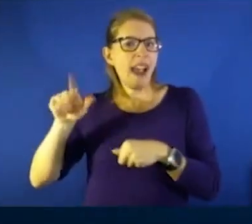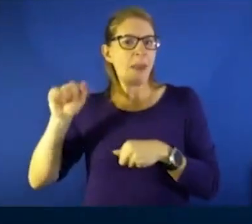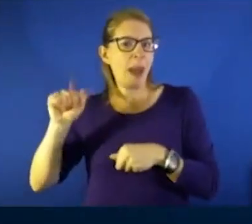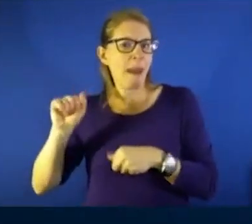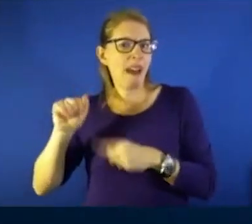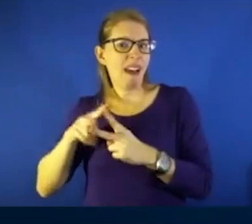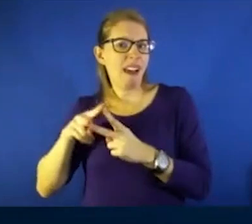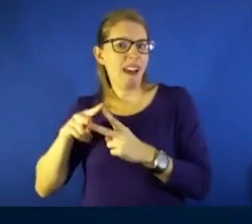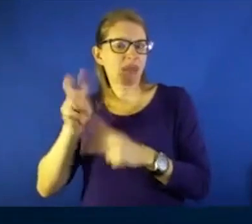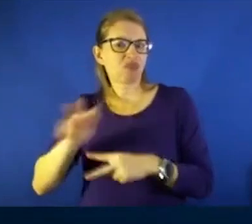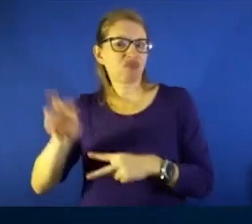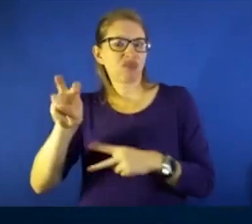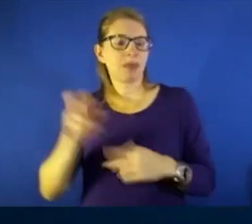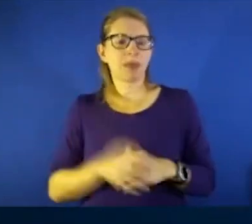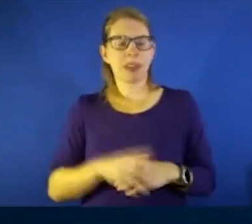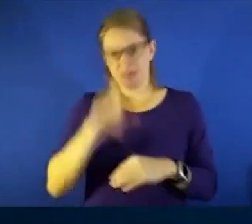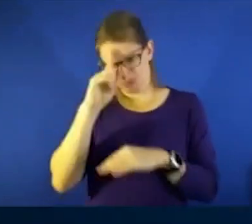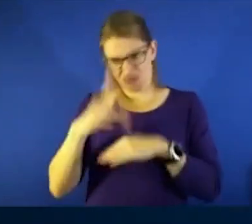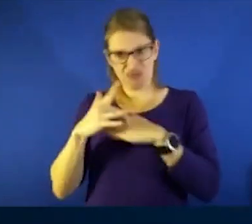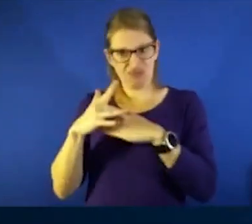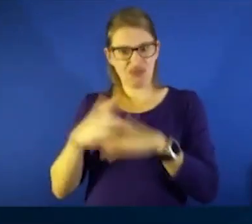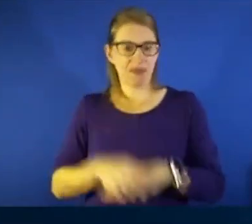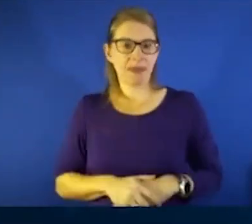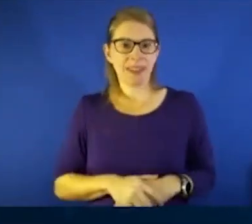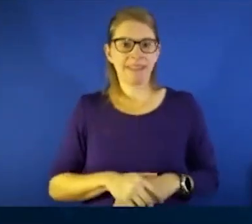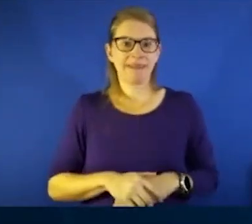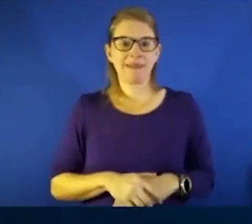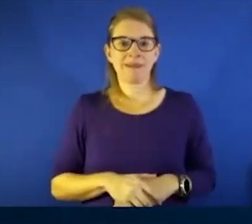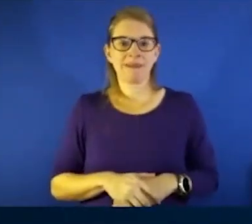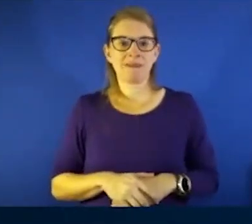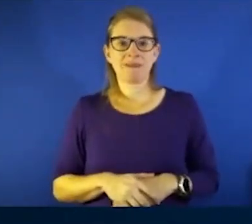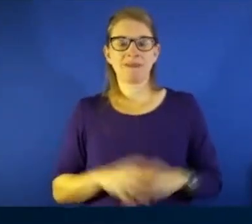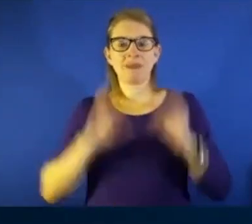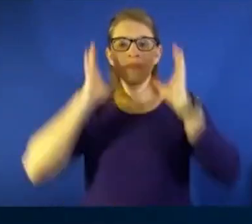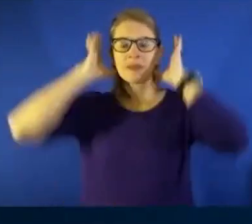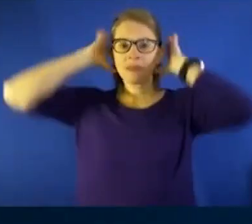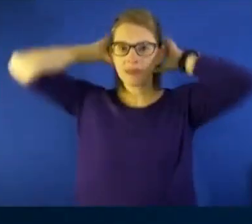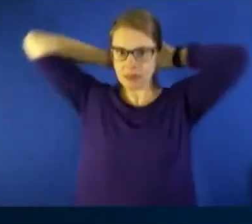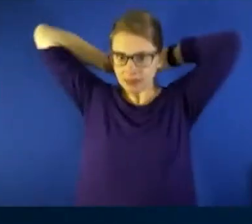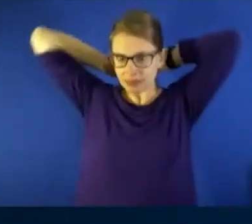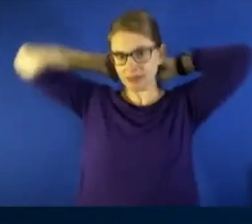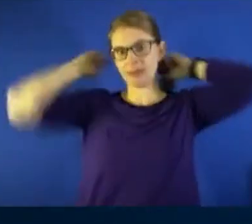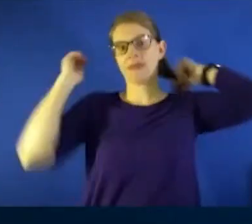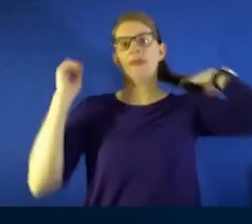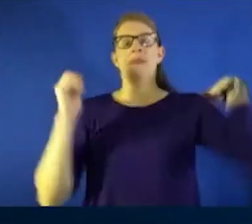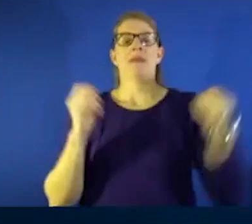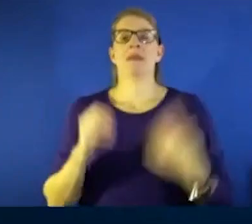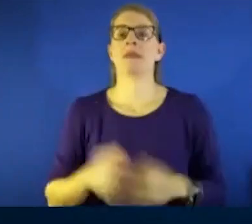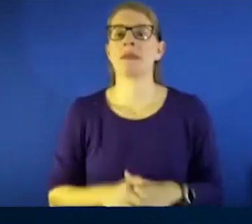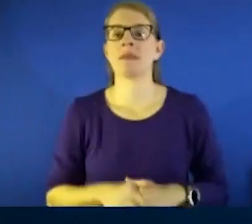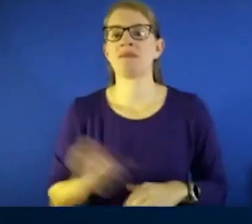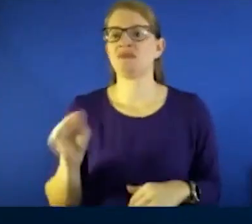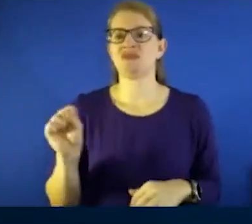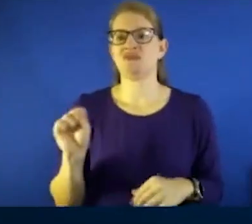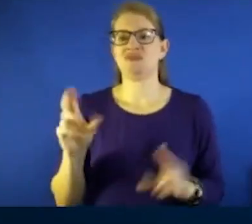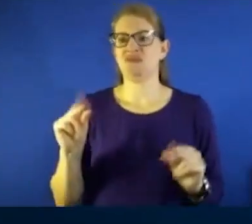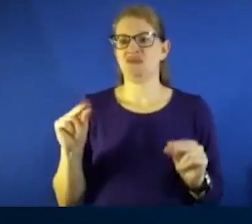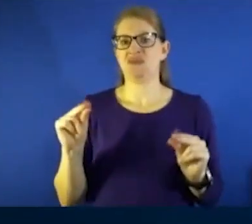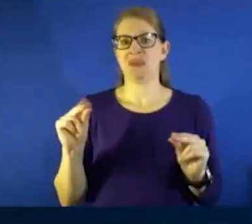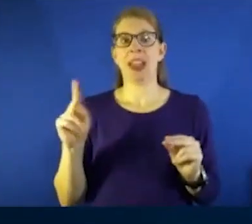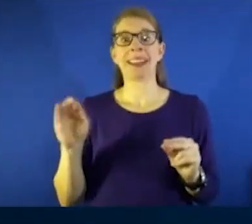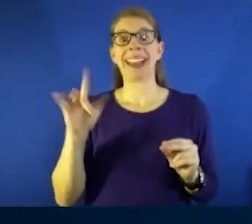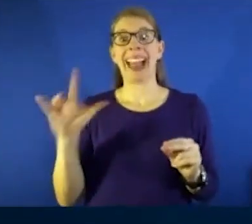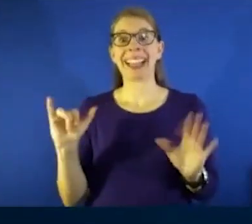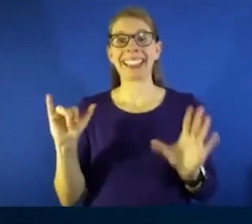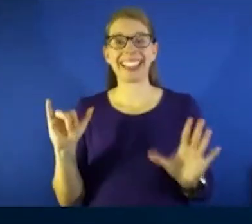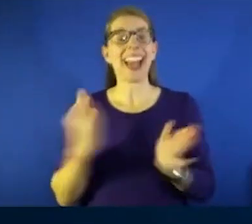there. He's got it on the mind. He's Florida, got it on the brain. yeah, He's Florida, already. sure. Some water. You want a cracker? Ooh. Hey, Nurse Dominic. Kelly. Hey. Again,